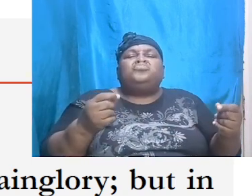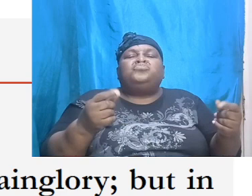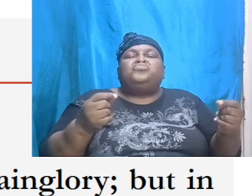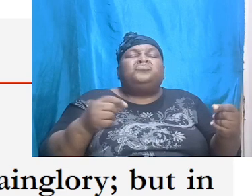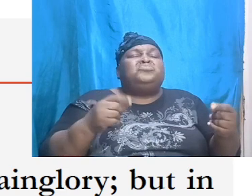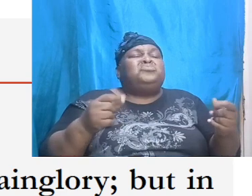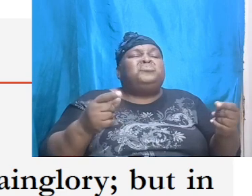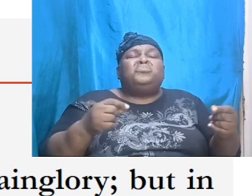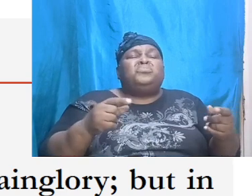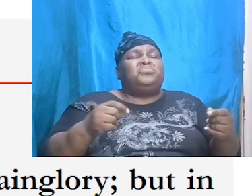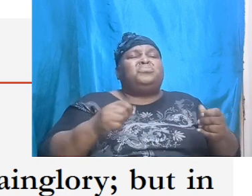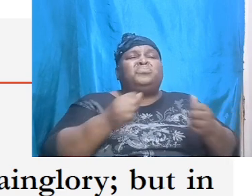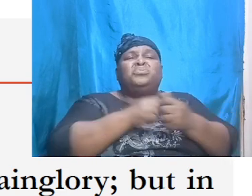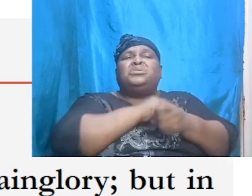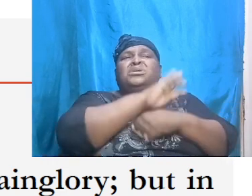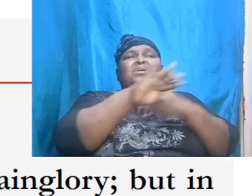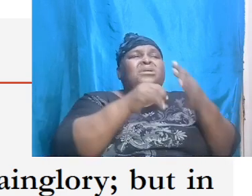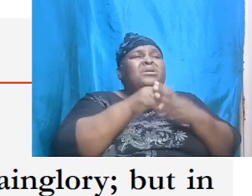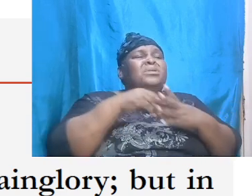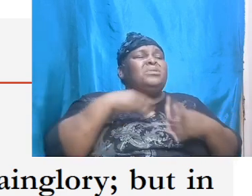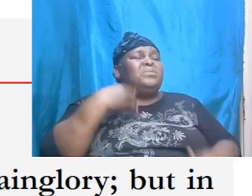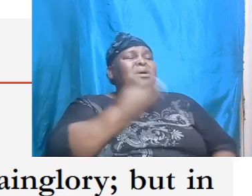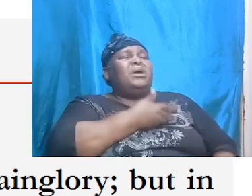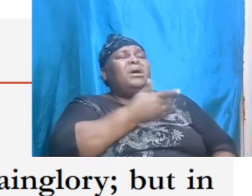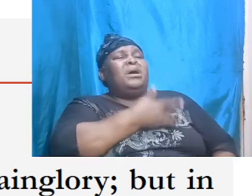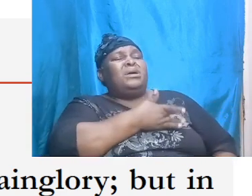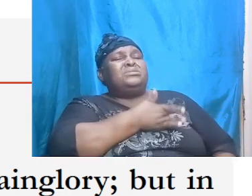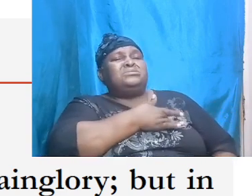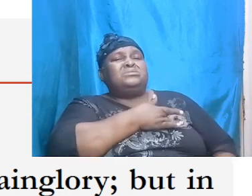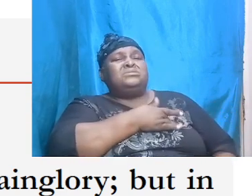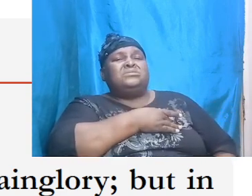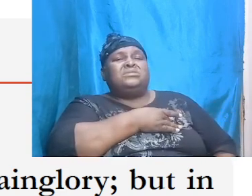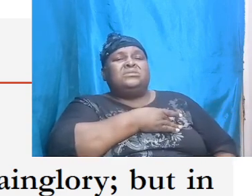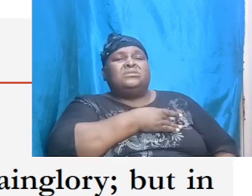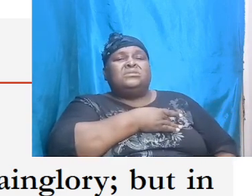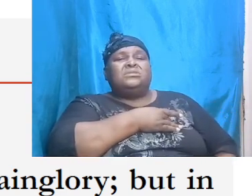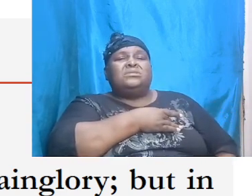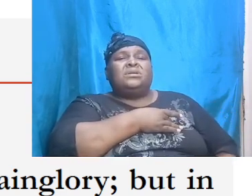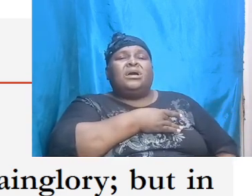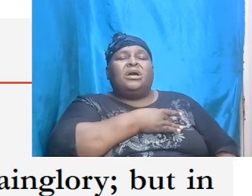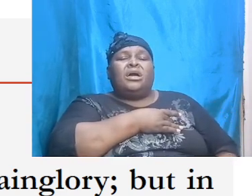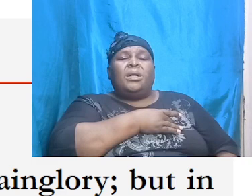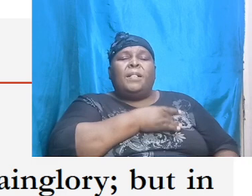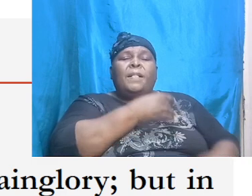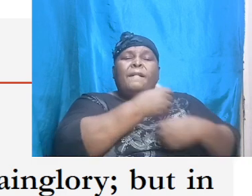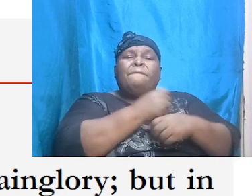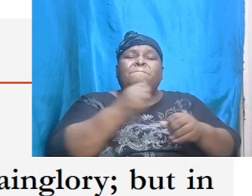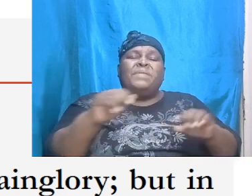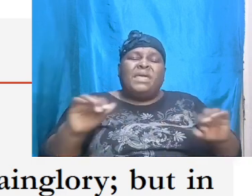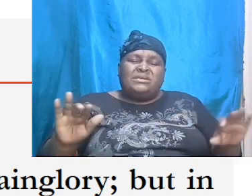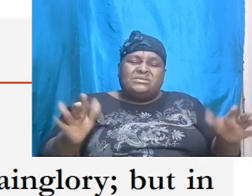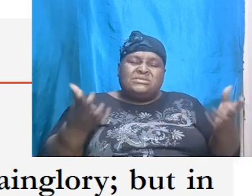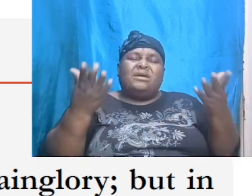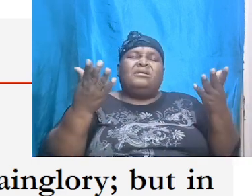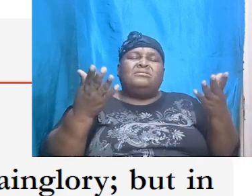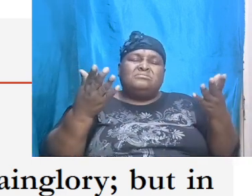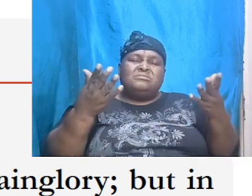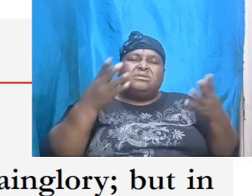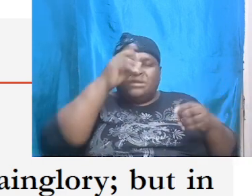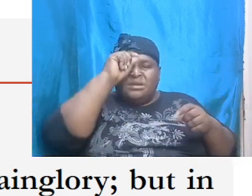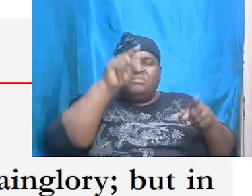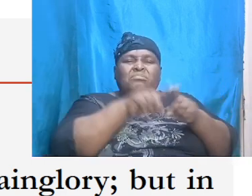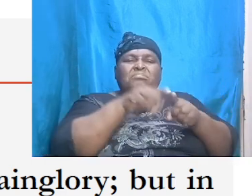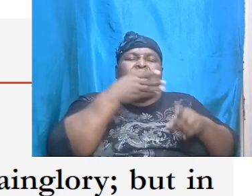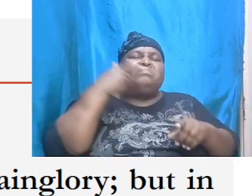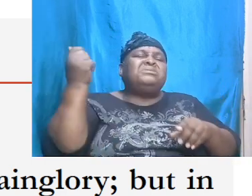it practically promoting each other. You must put, esteem your brother better than